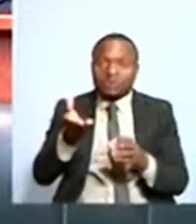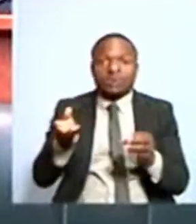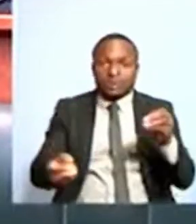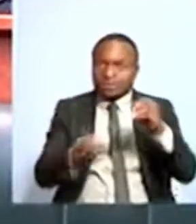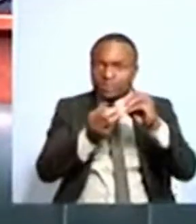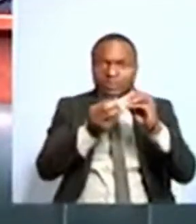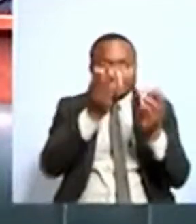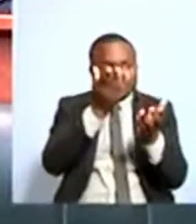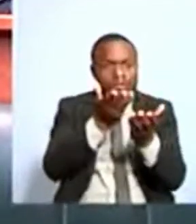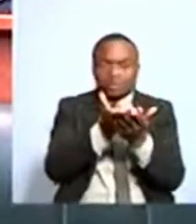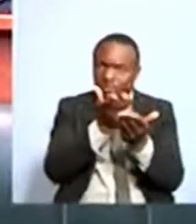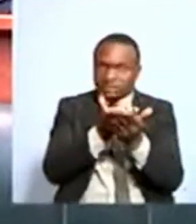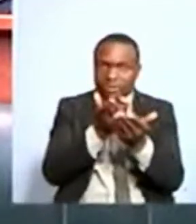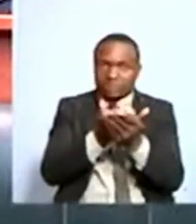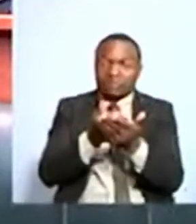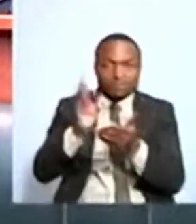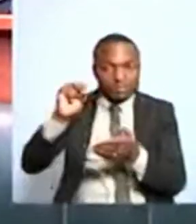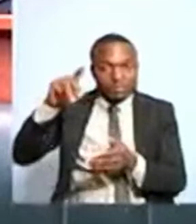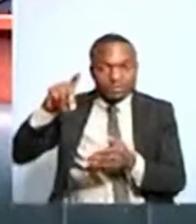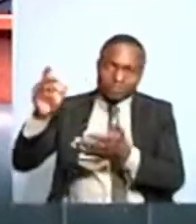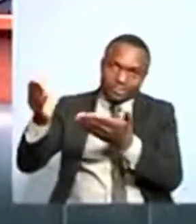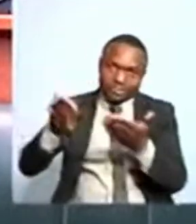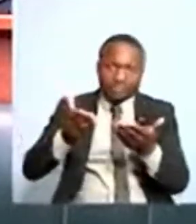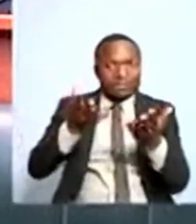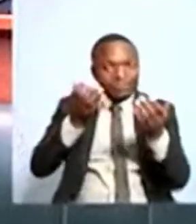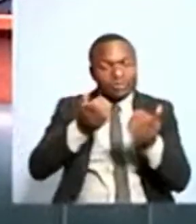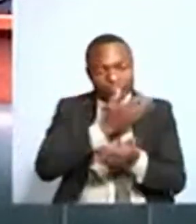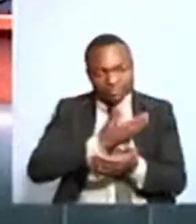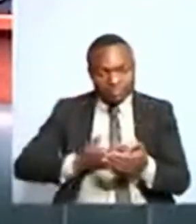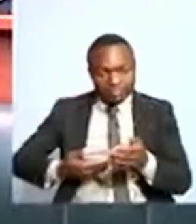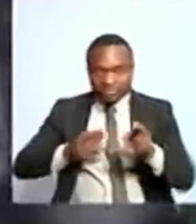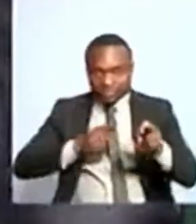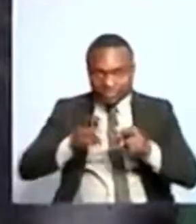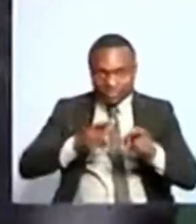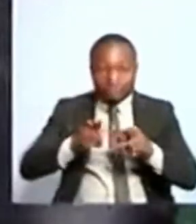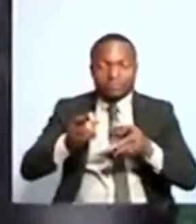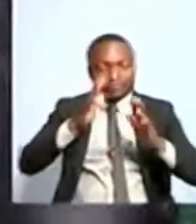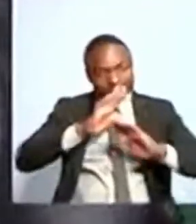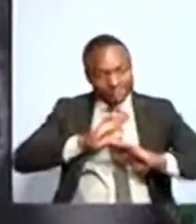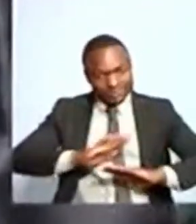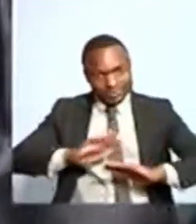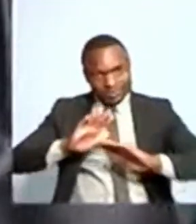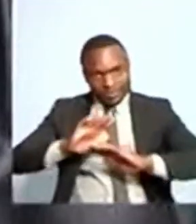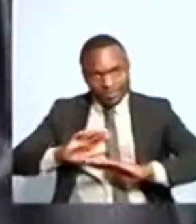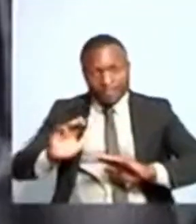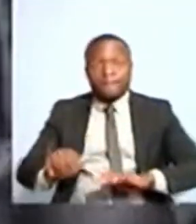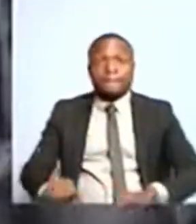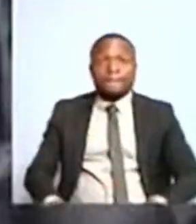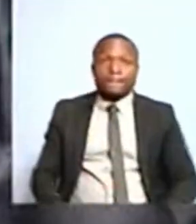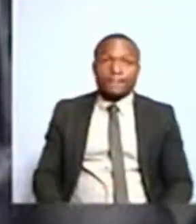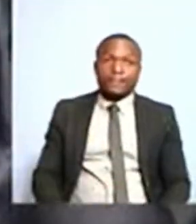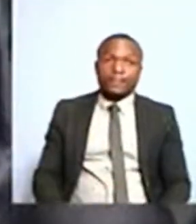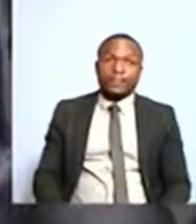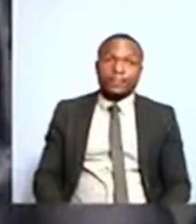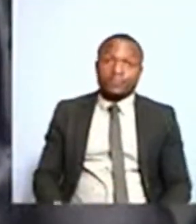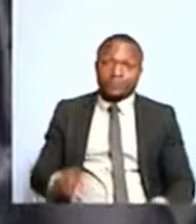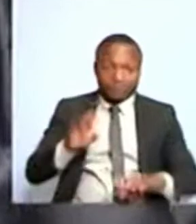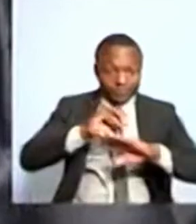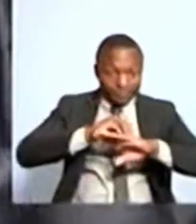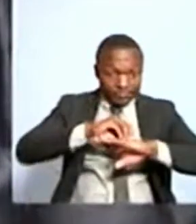the honourable member put forward? I seek your ruling, Mr. Speaker. Order. I